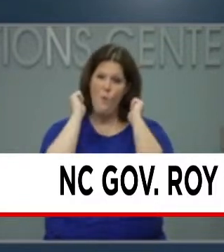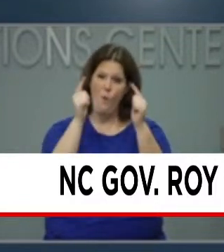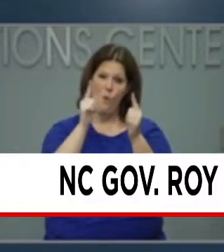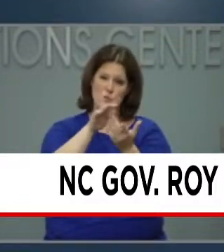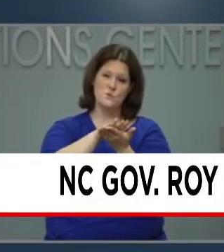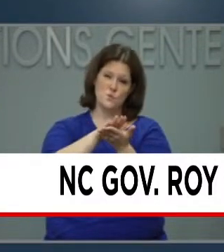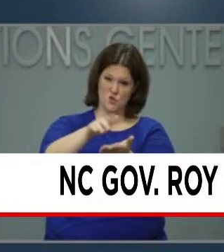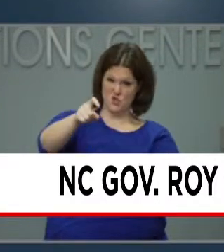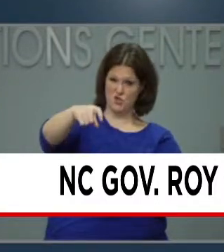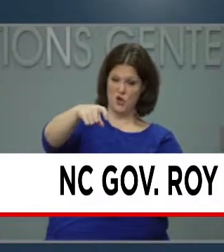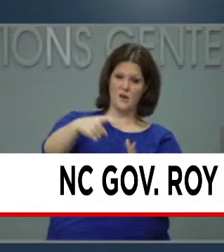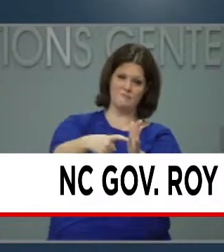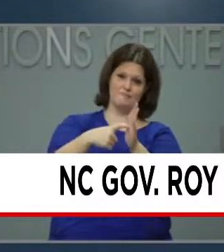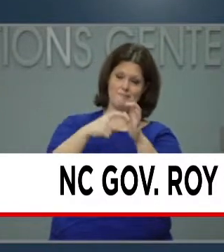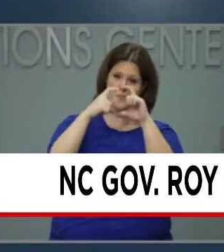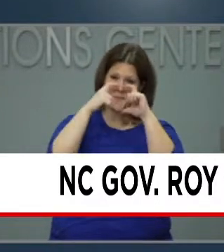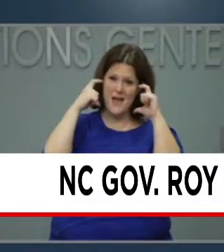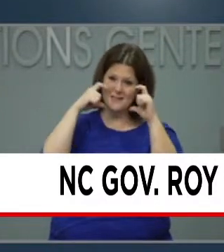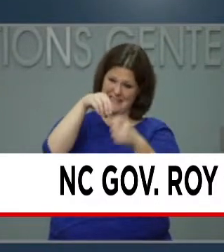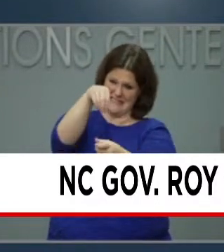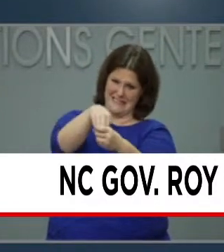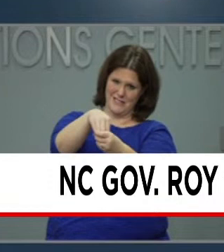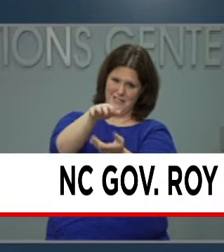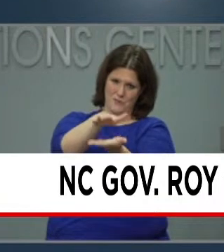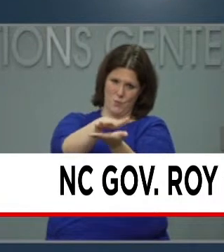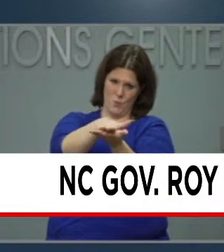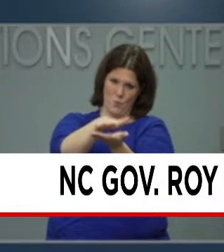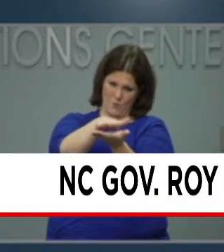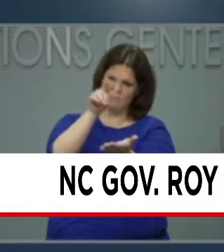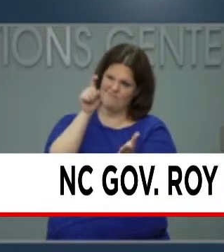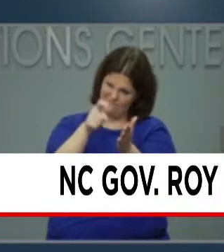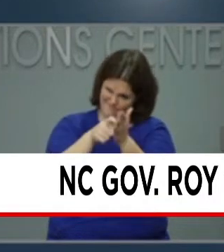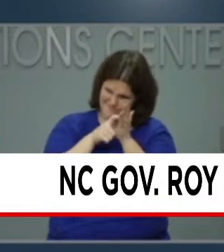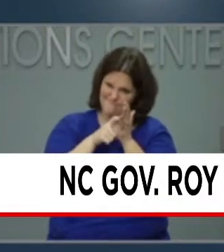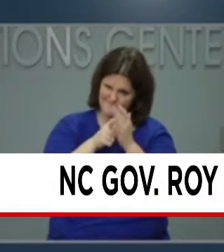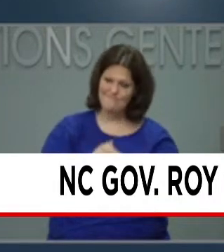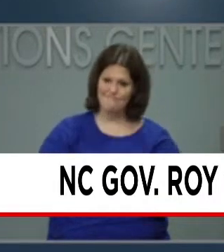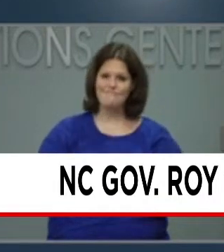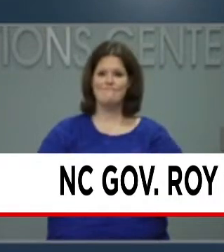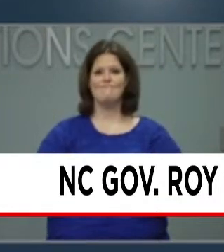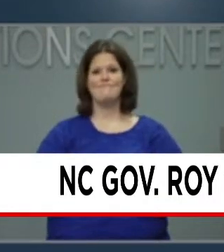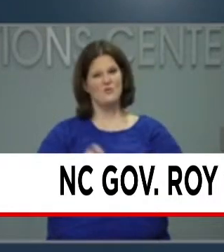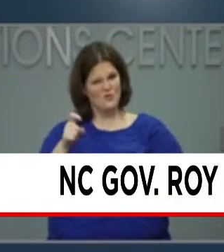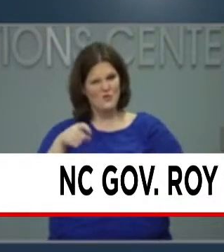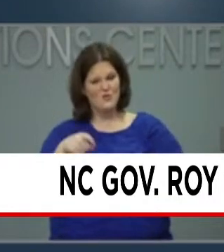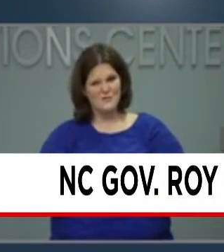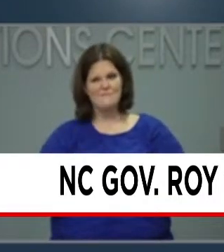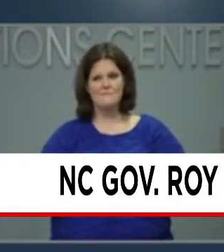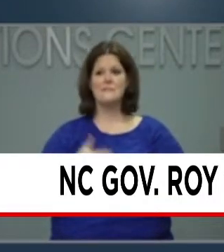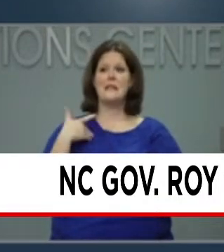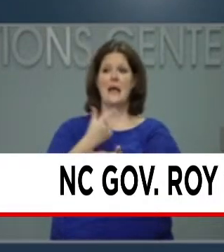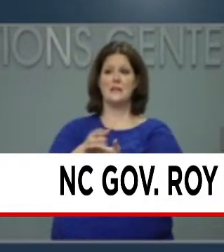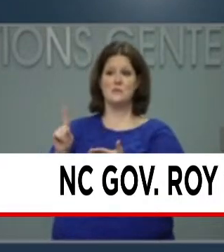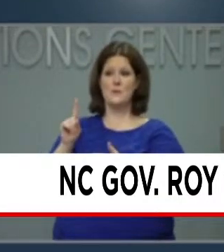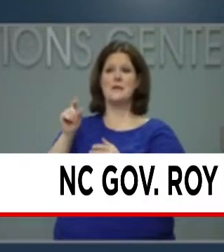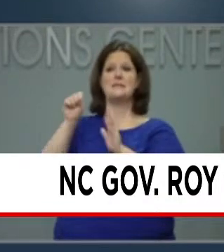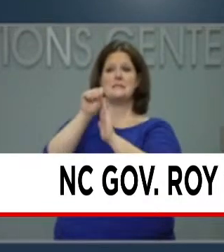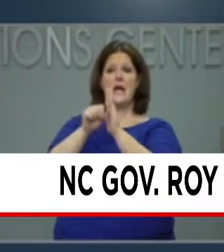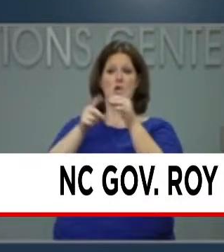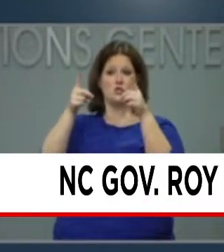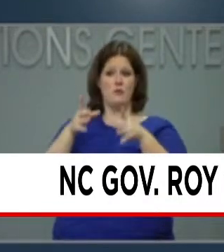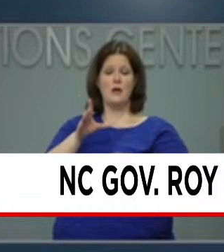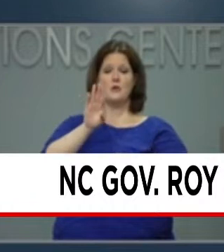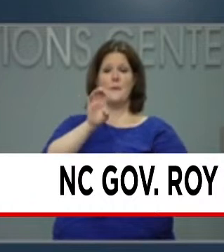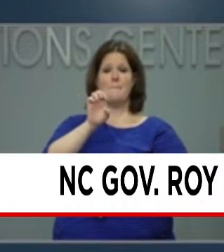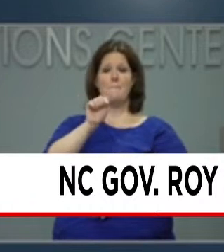everyone in school for in-person learning. Last week, Governor Cooper State Health Director Dr. Betsy Tilson and I sent a